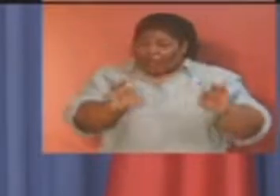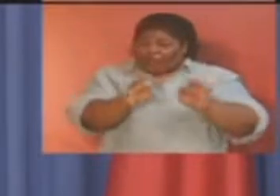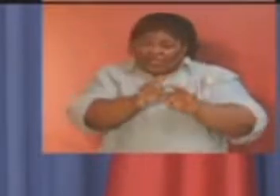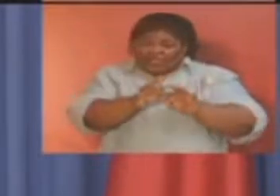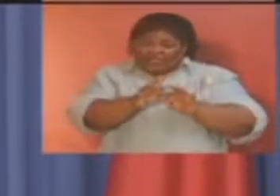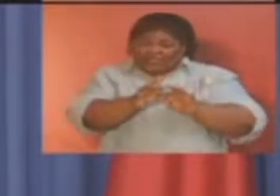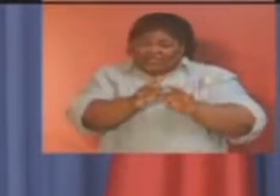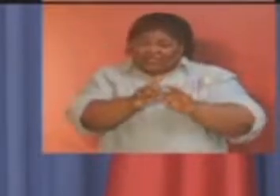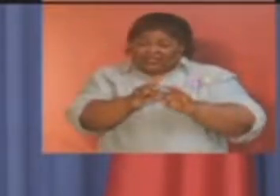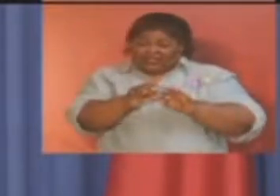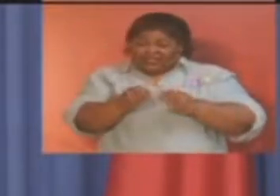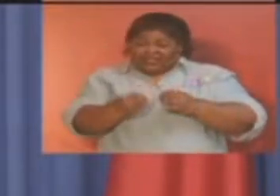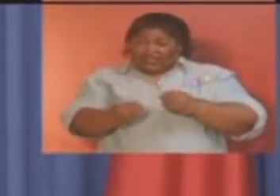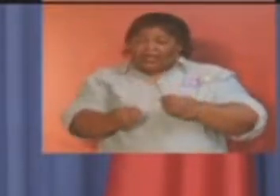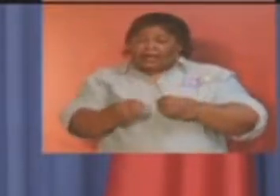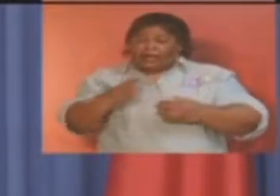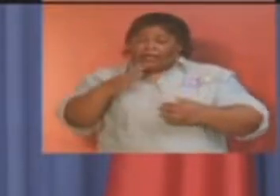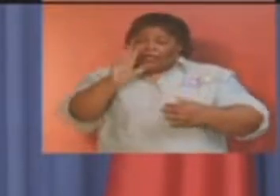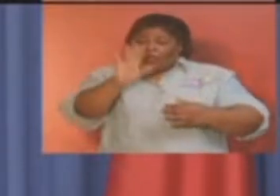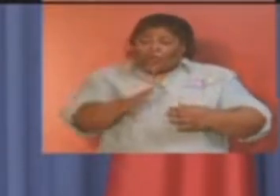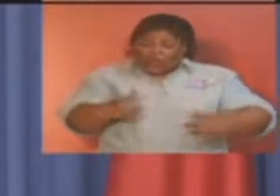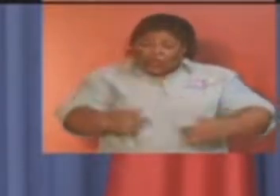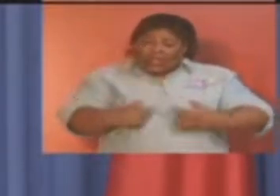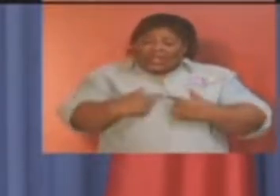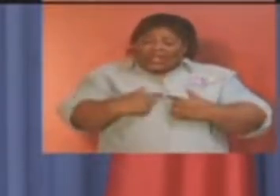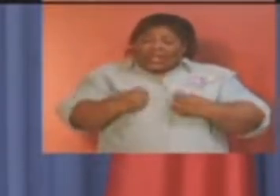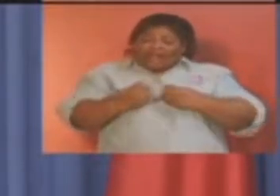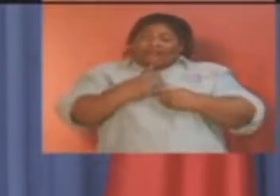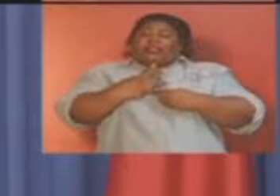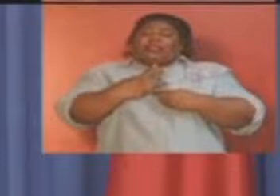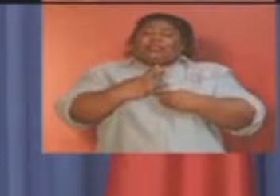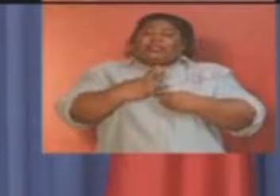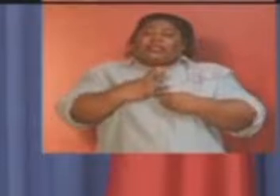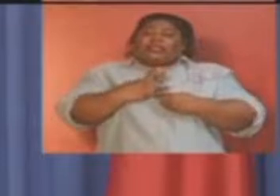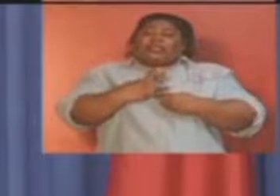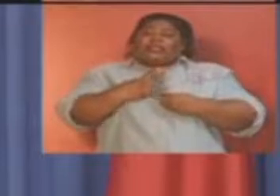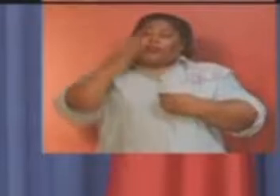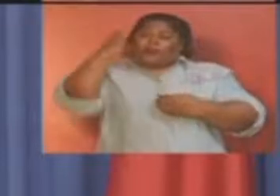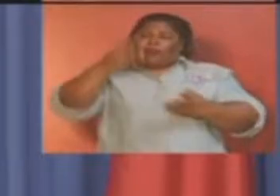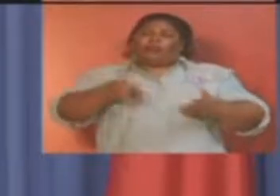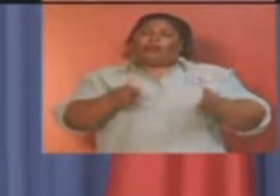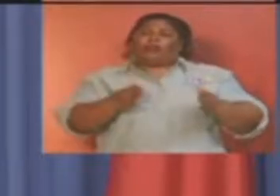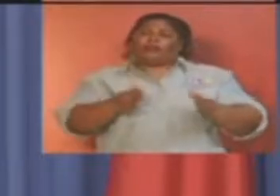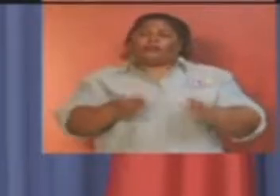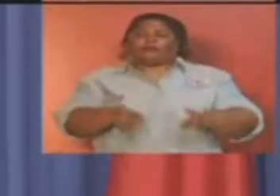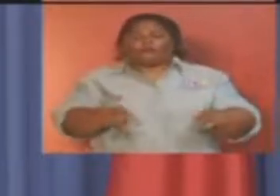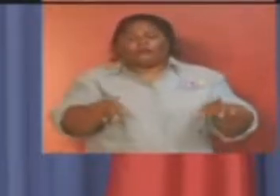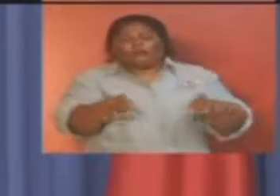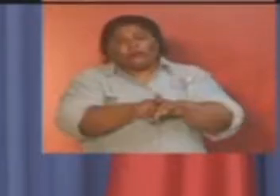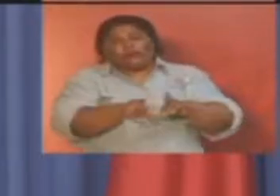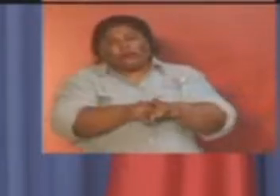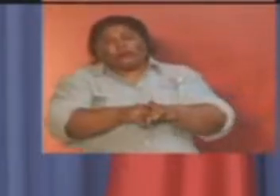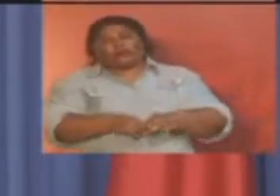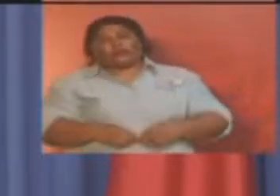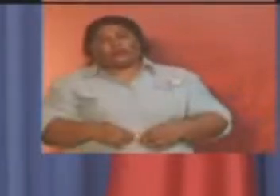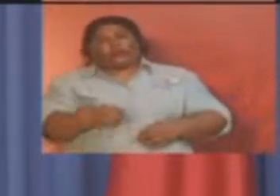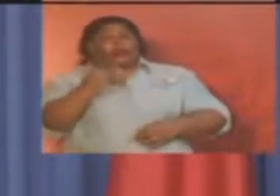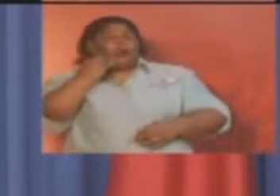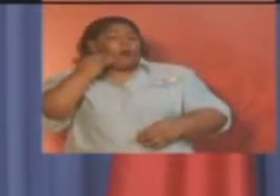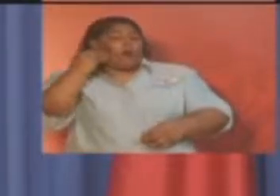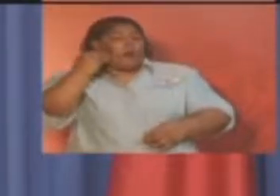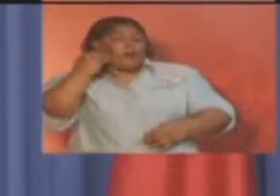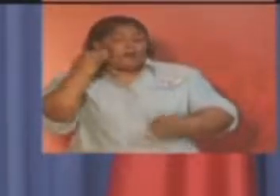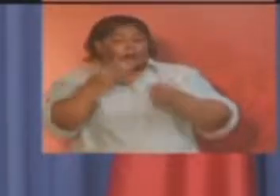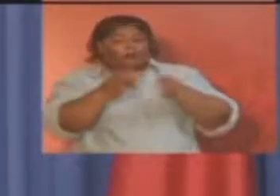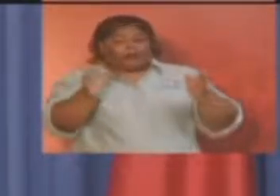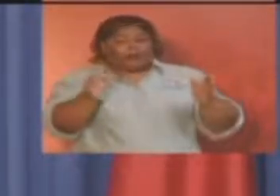Essential janitorial and maintenance services for private condominiums, townhouses, residential homes, public and private